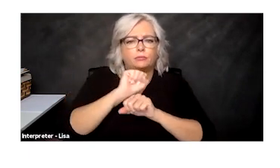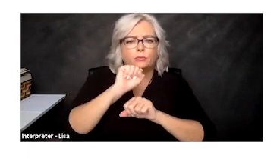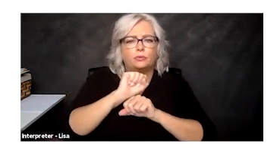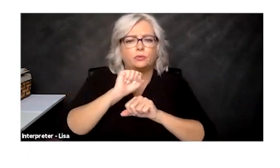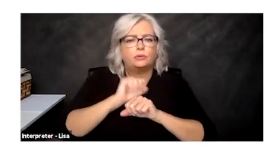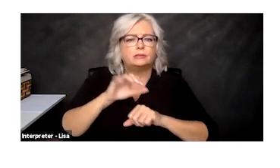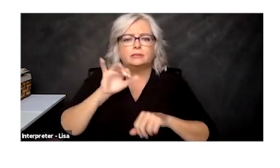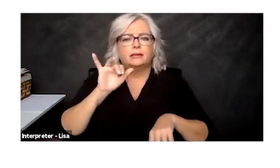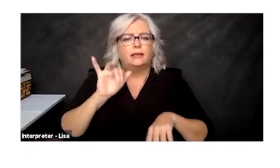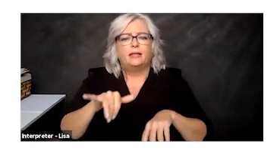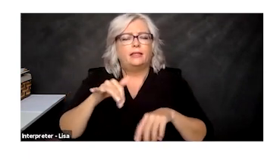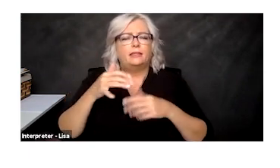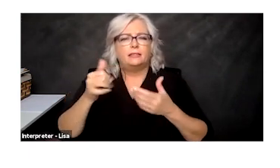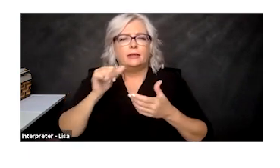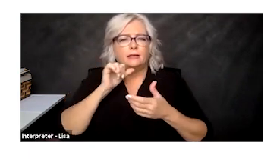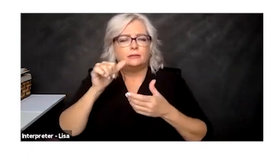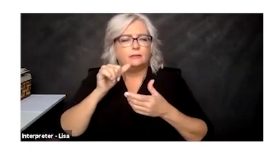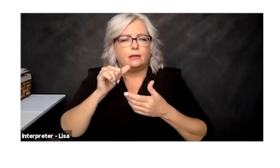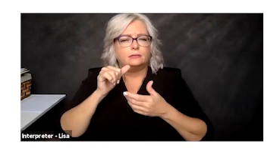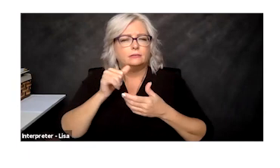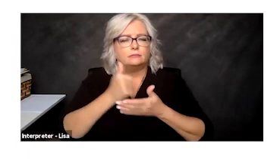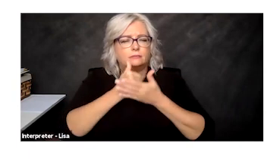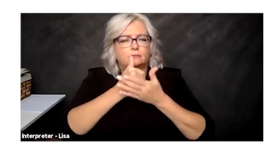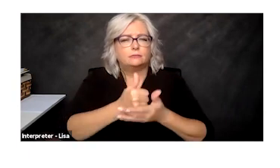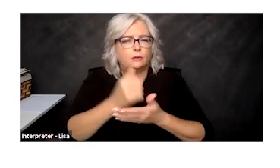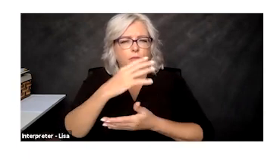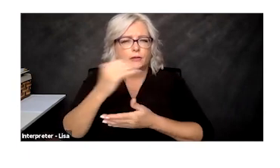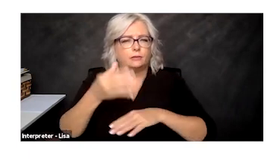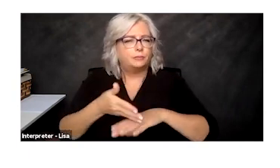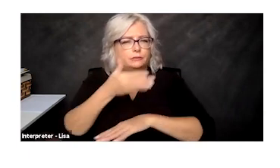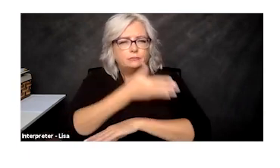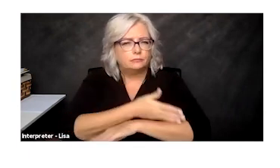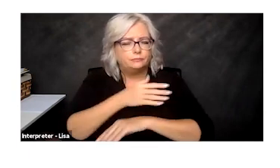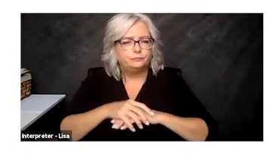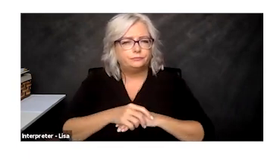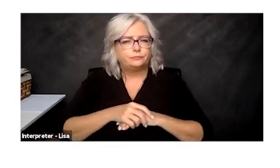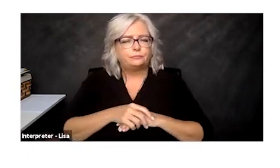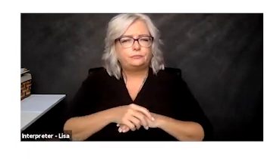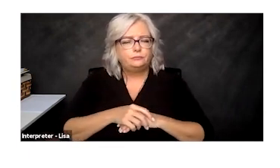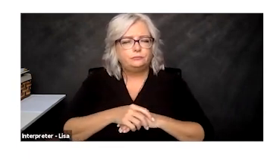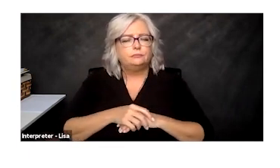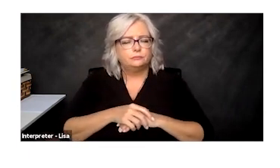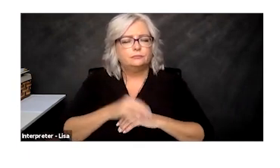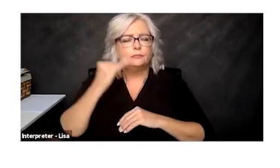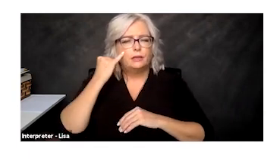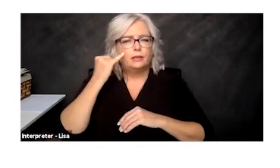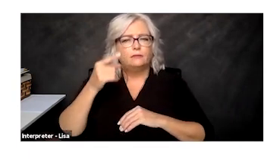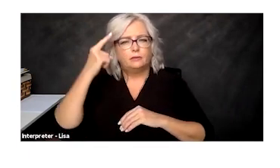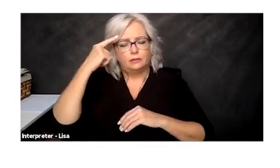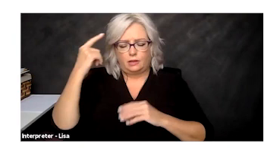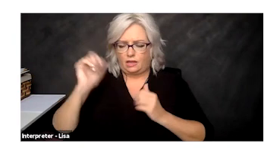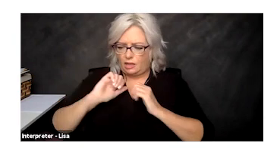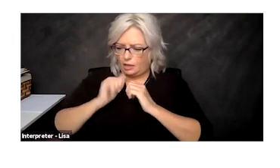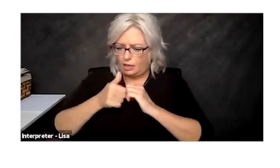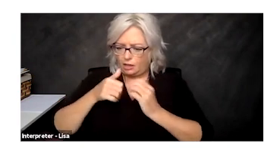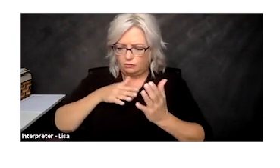to pay lip service publicly. So we know that continues to be a problem. If you're thinking about how to address racism, how to